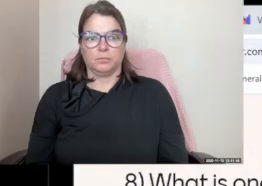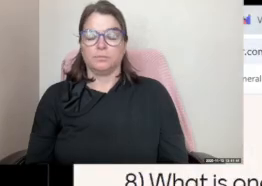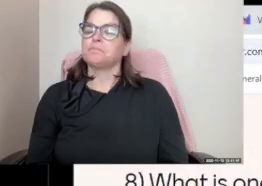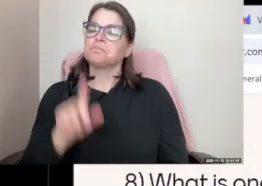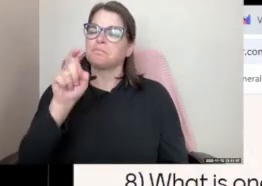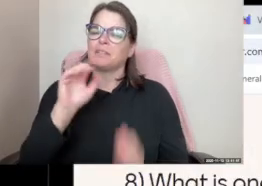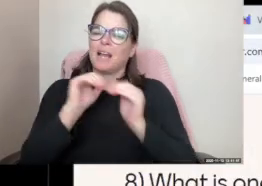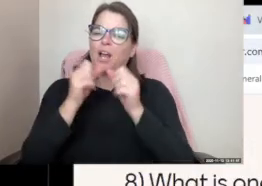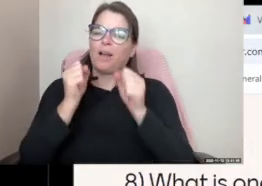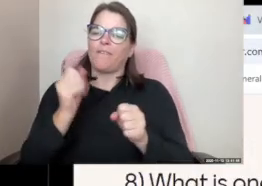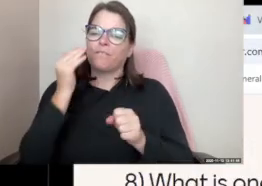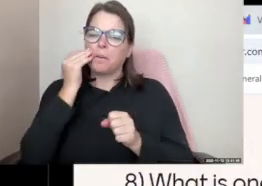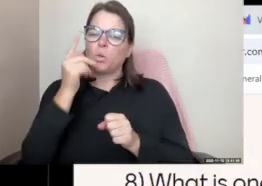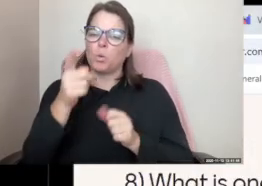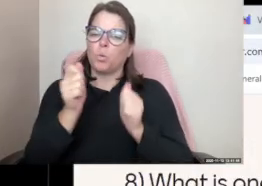please.